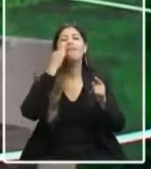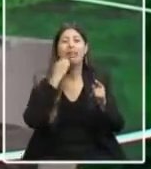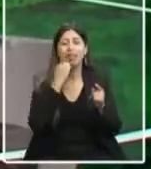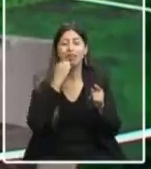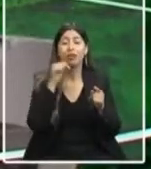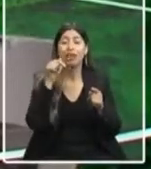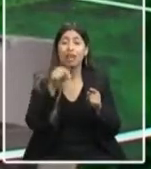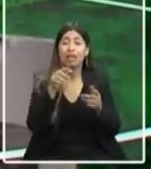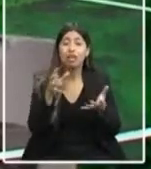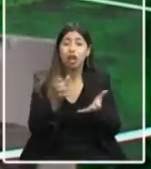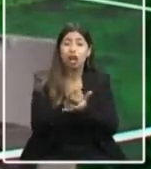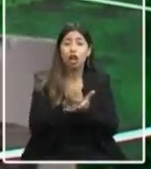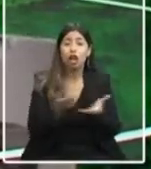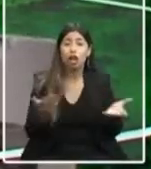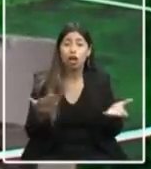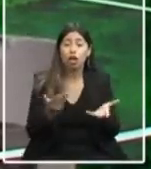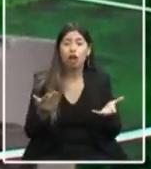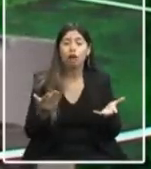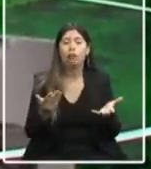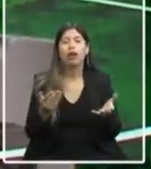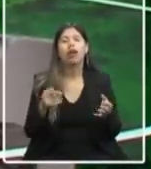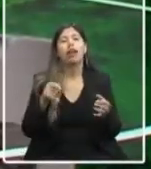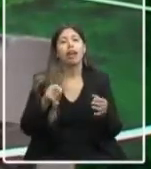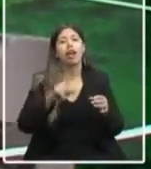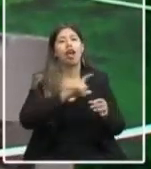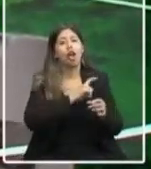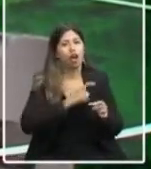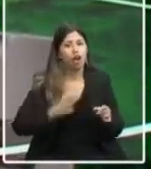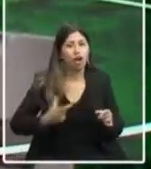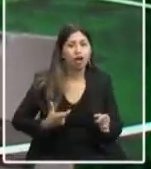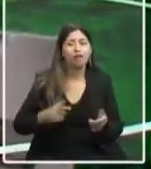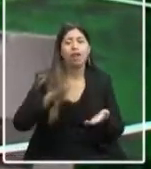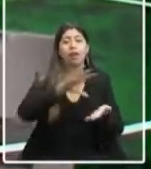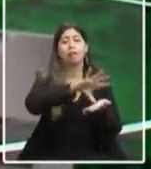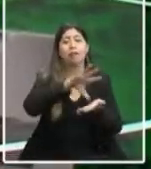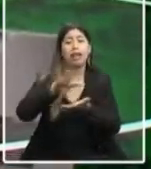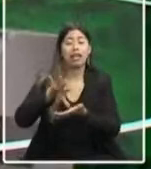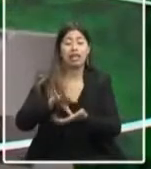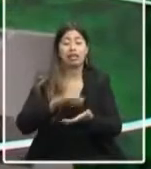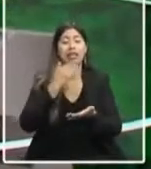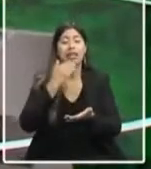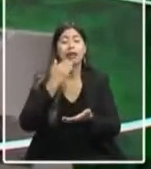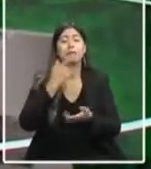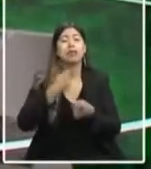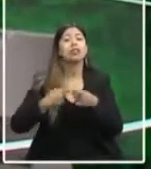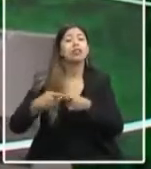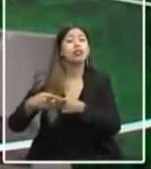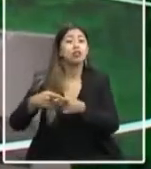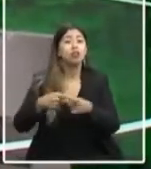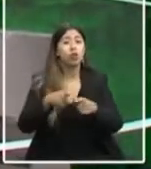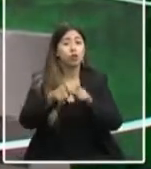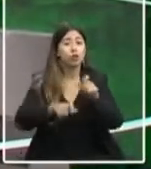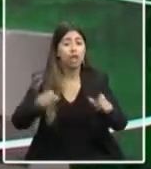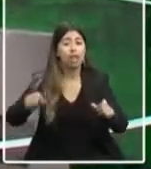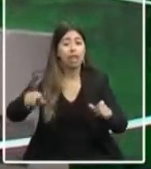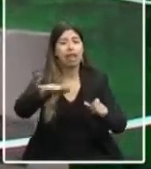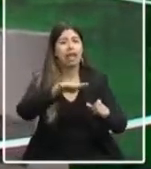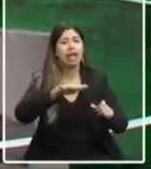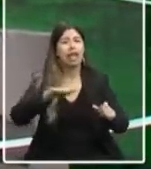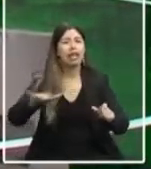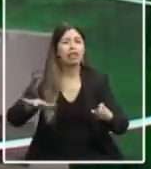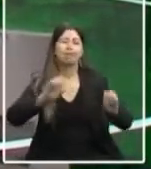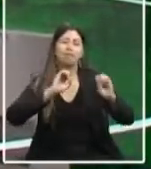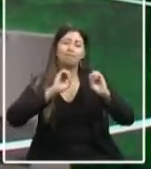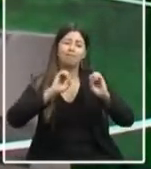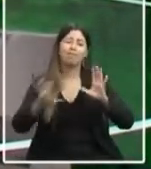and countries, societies, to introduce nature studies to young children from the earliest stages of their life, and particularly